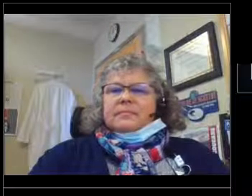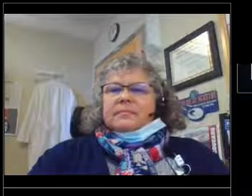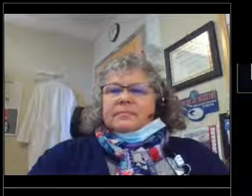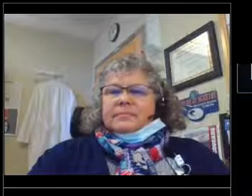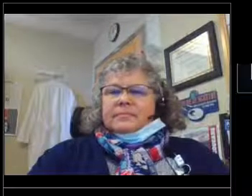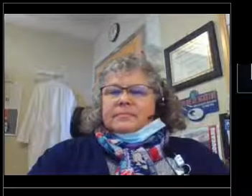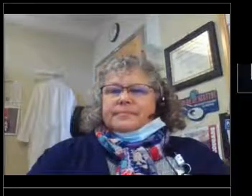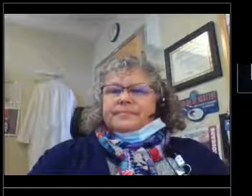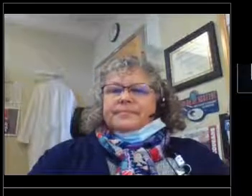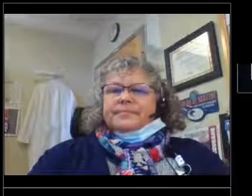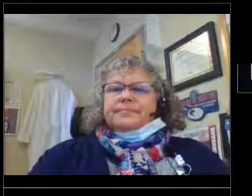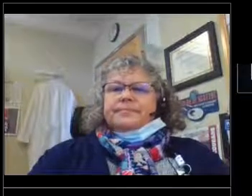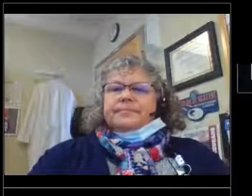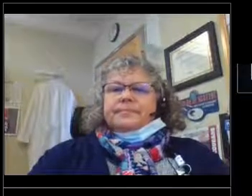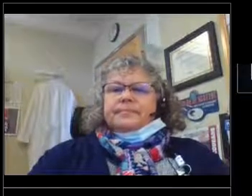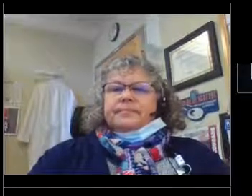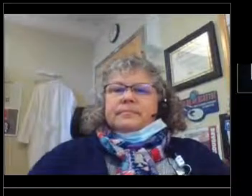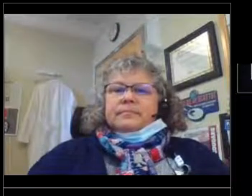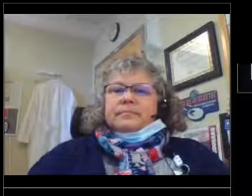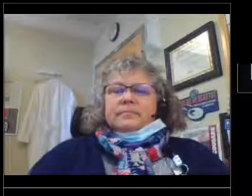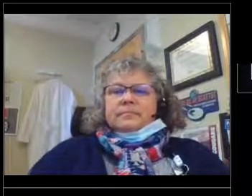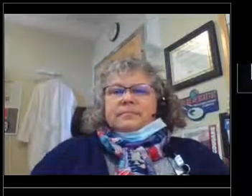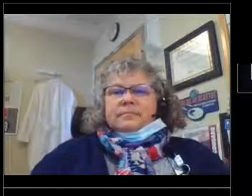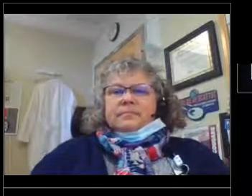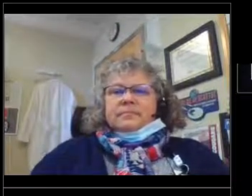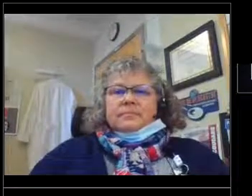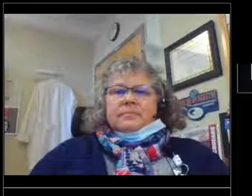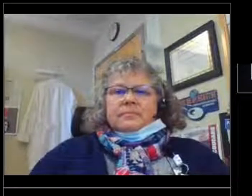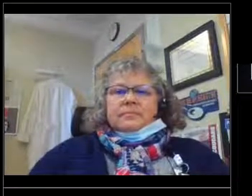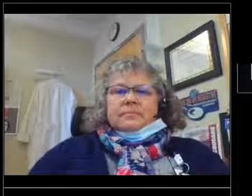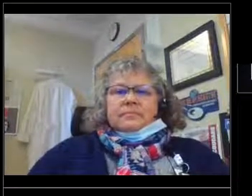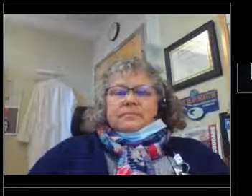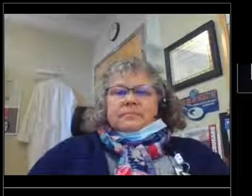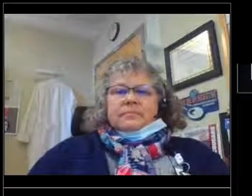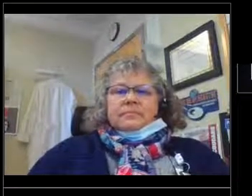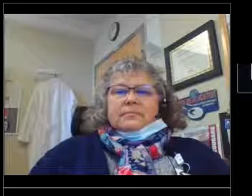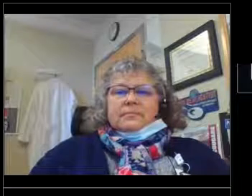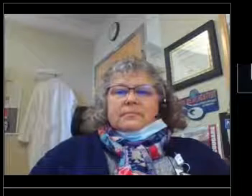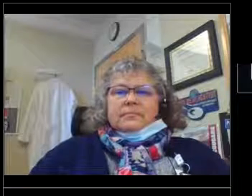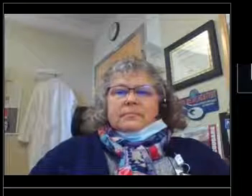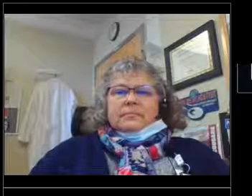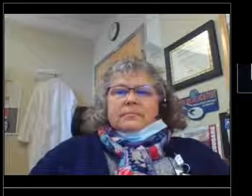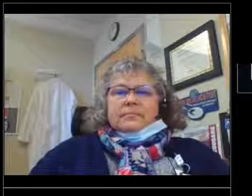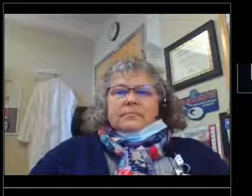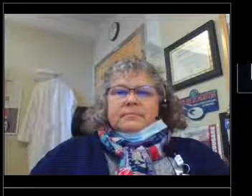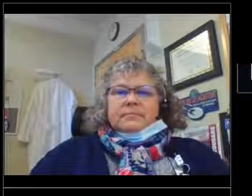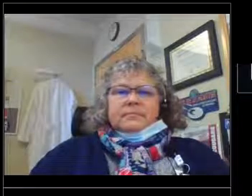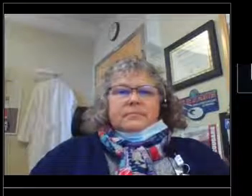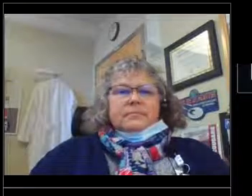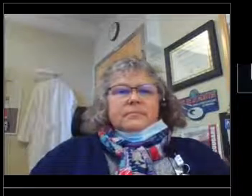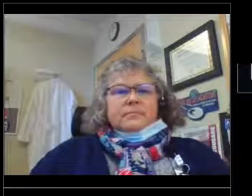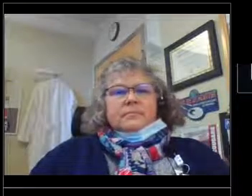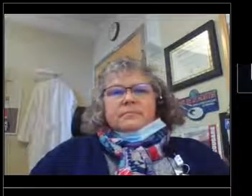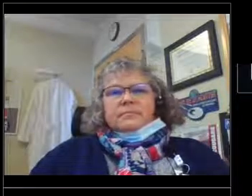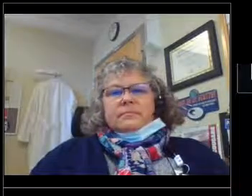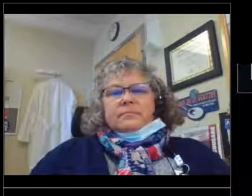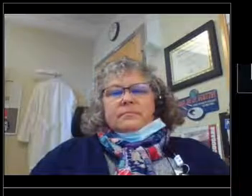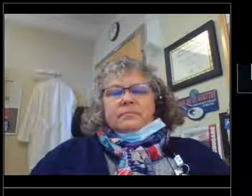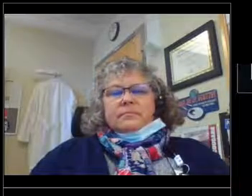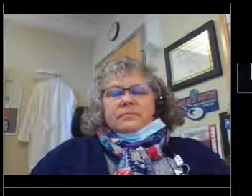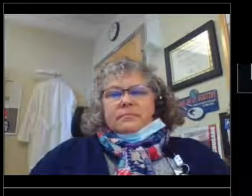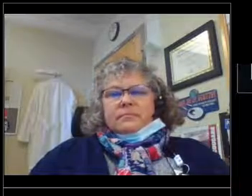been. So I'd like to kind of understand the role there. Yeah, and maybe I'll let